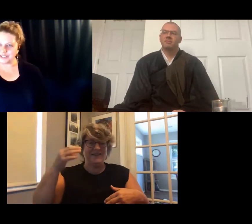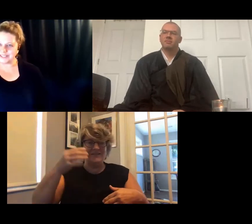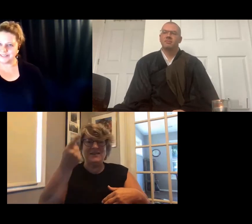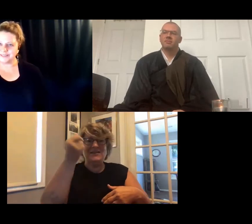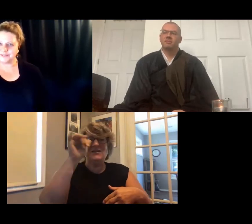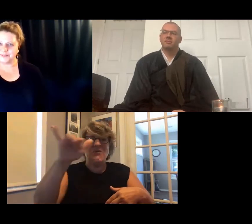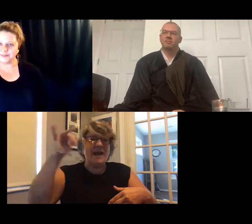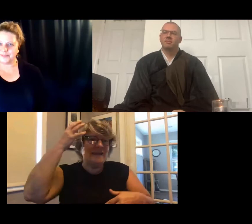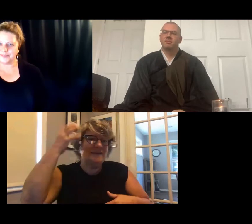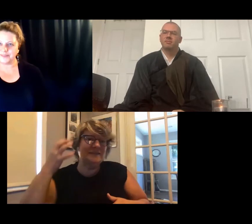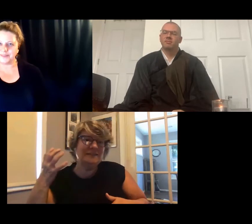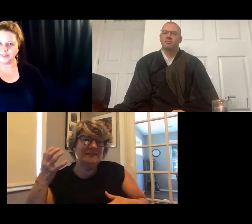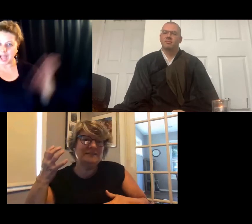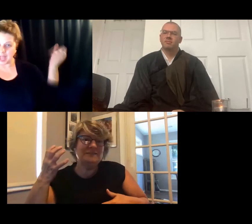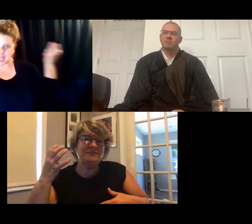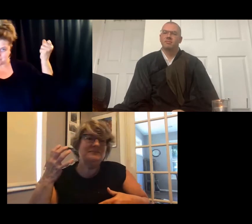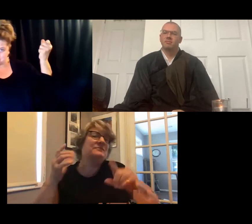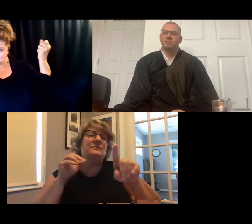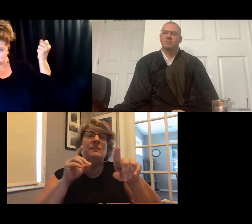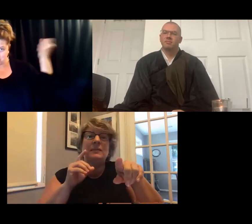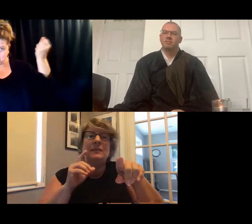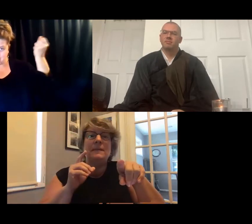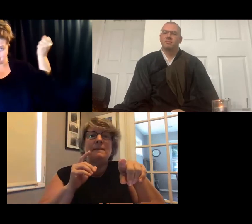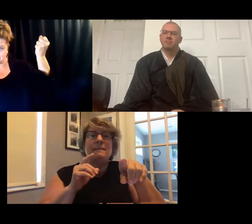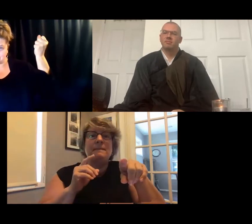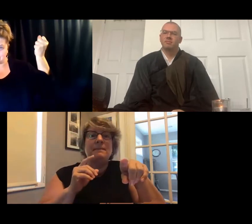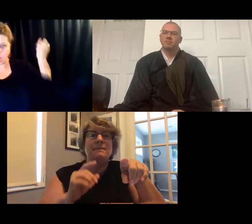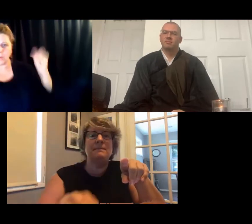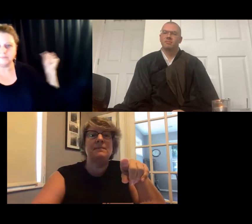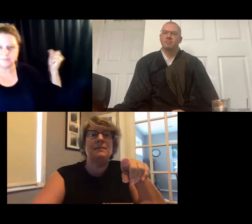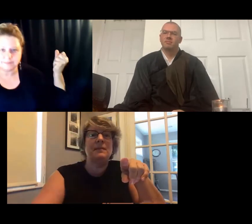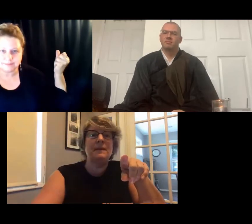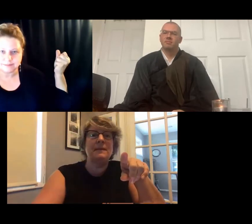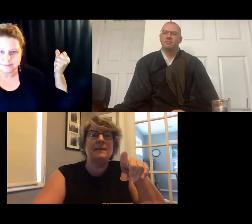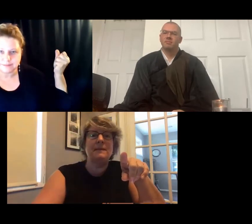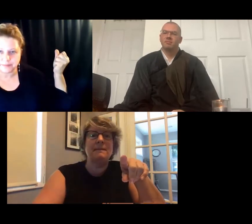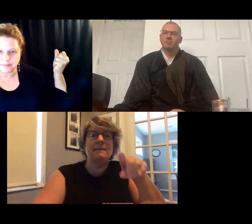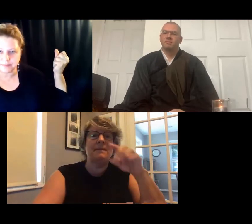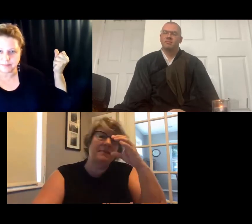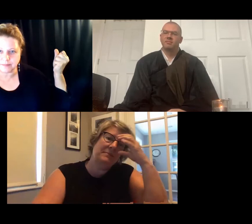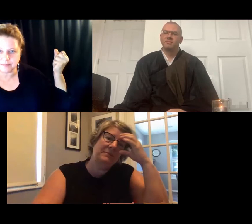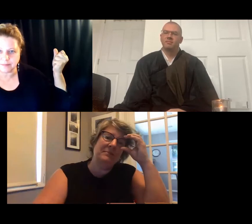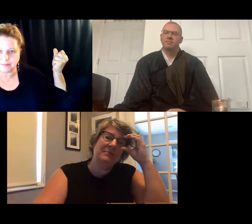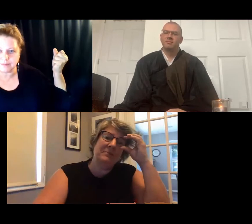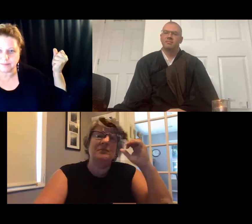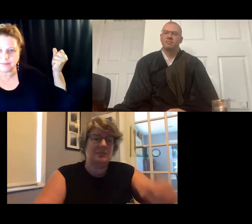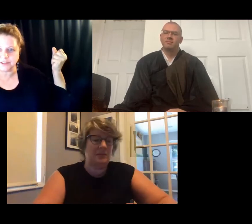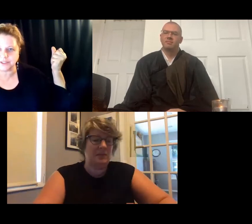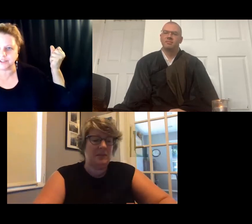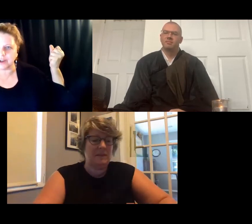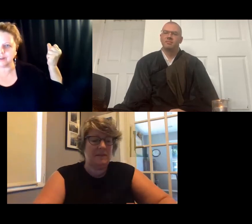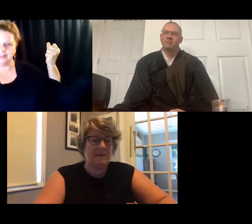Dr. Knopf, can you wait 1 second? Julie is muted. We need our interpreter. We have no voice for